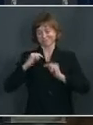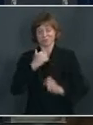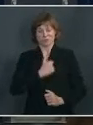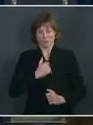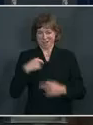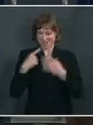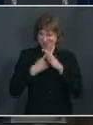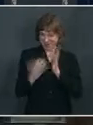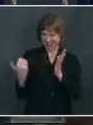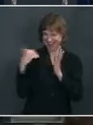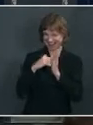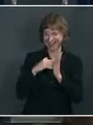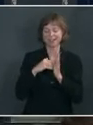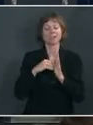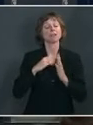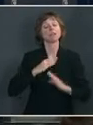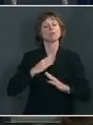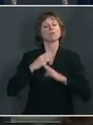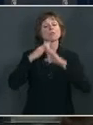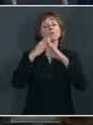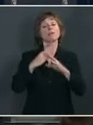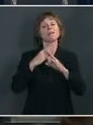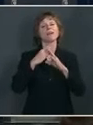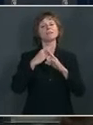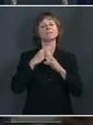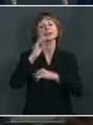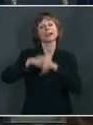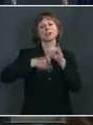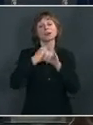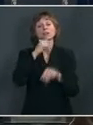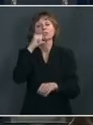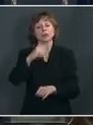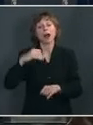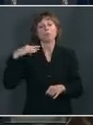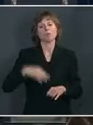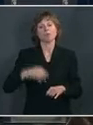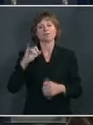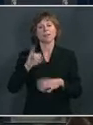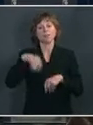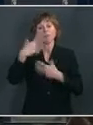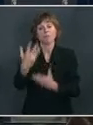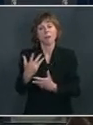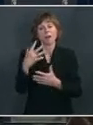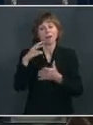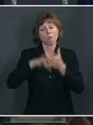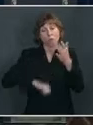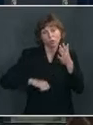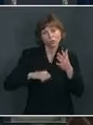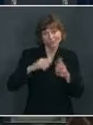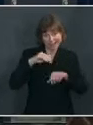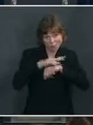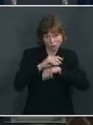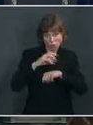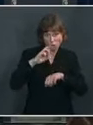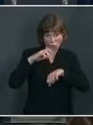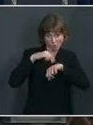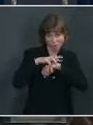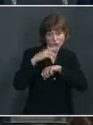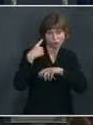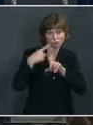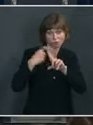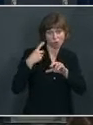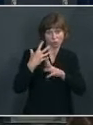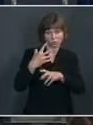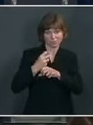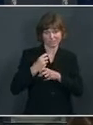which bars international nonprofits that provide abortion counseling or referrals from receiving U.S. funding. And he directed the Department of Health and Human Services